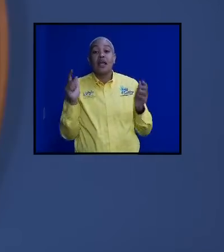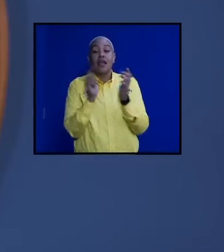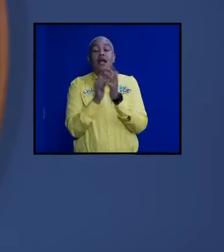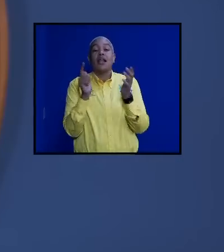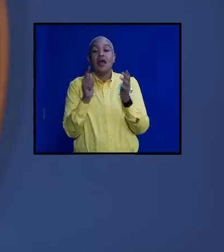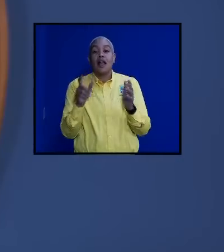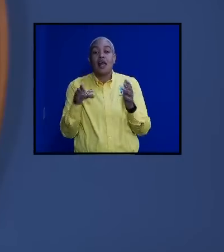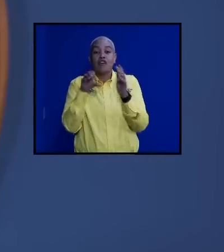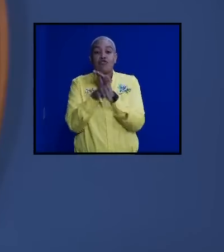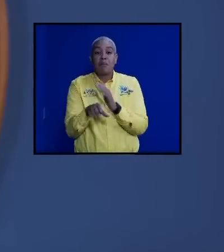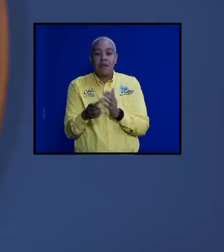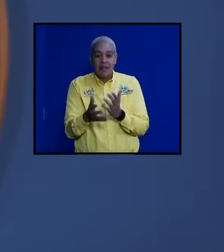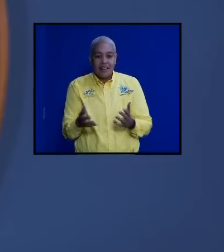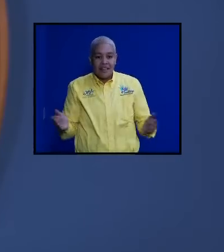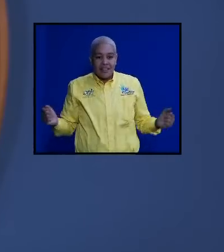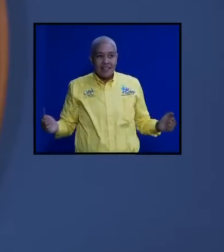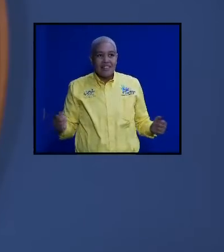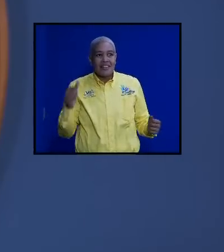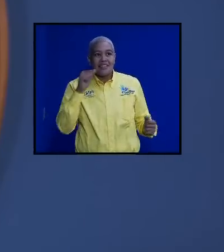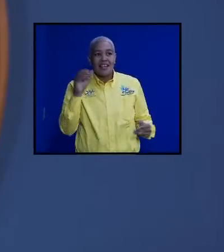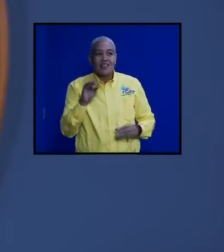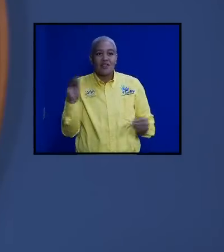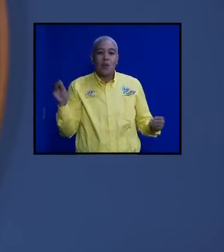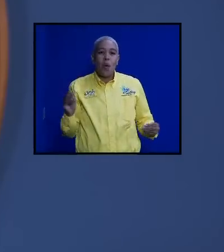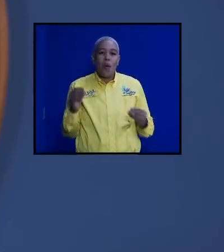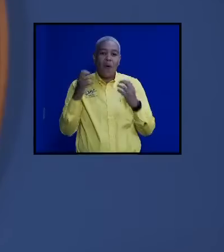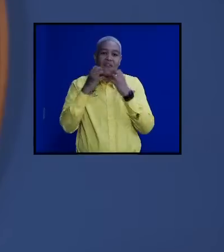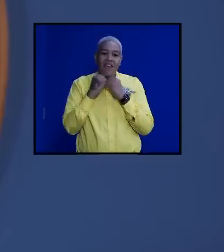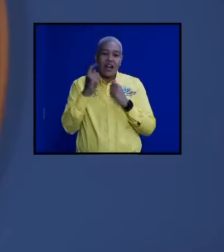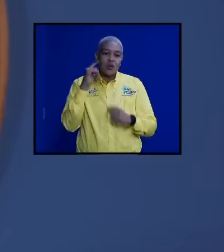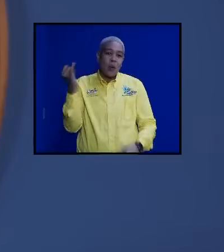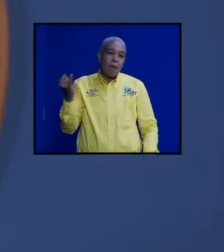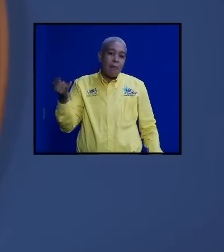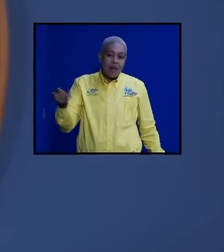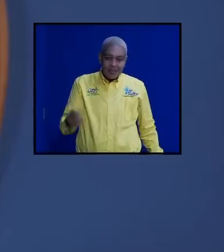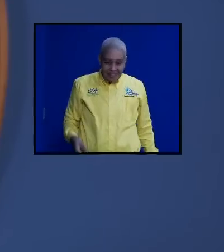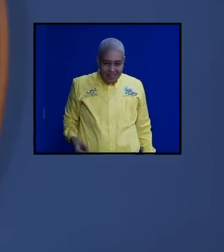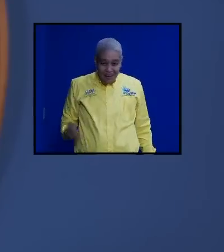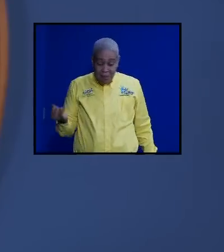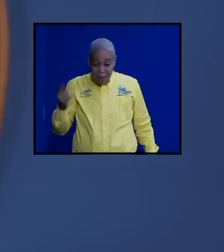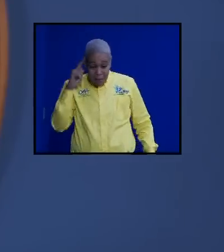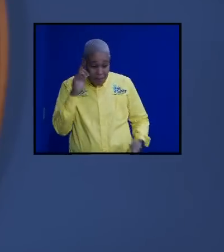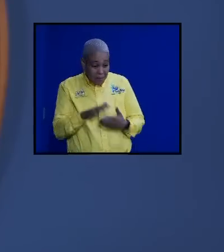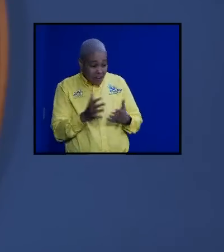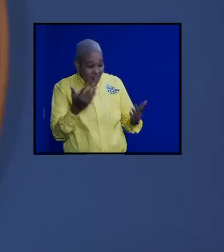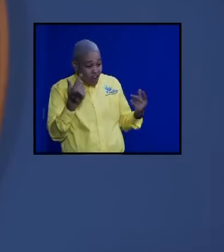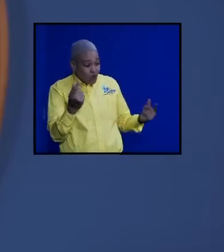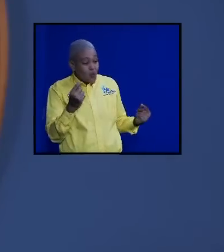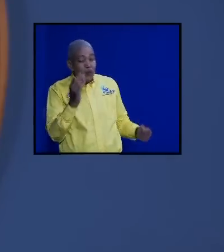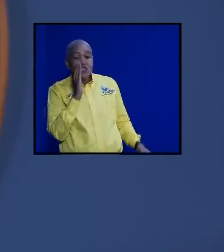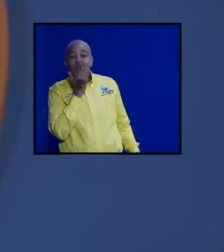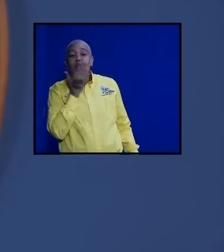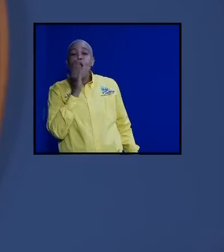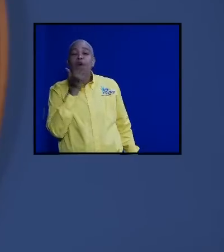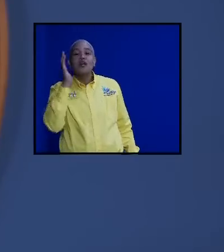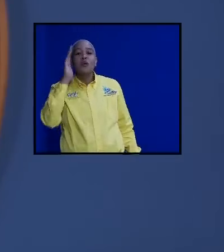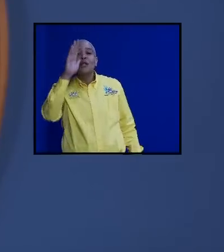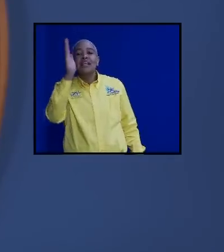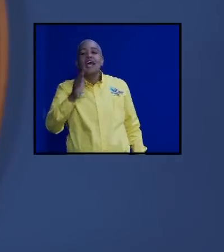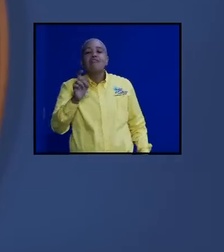things. That is of no value to a criminal. If criminals believe that all you are doing is talking, they would never